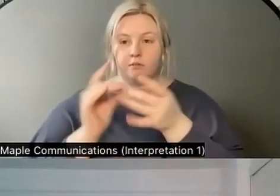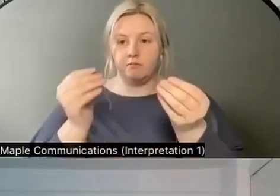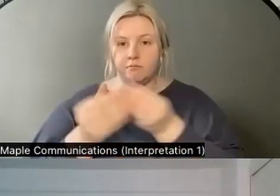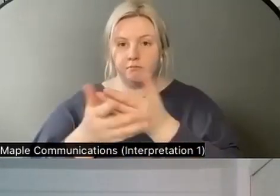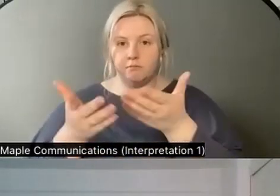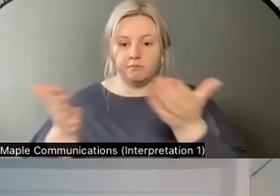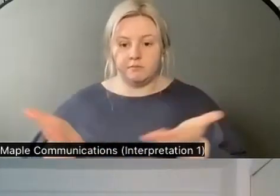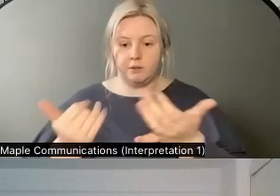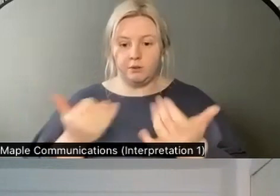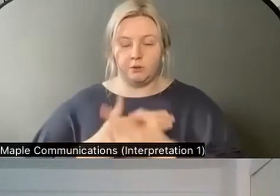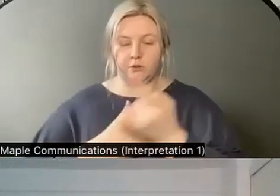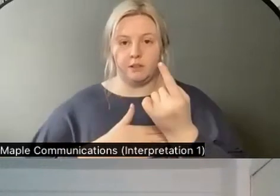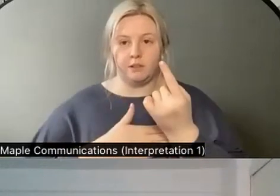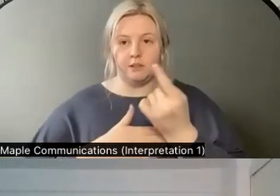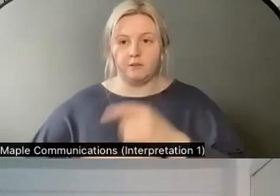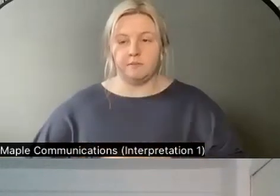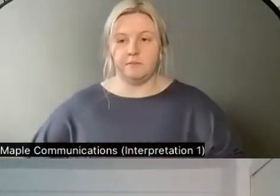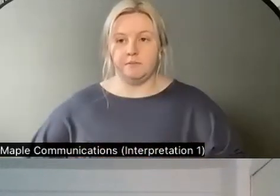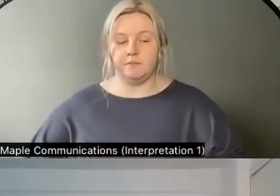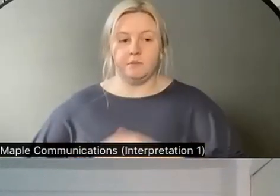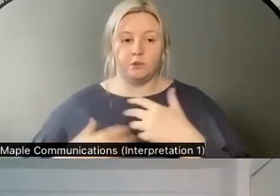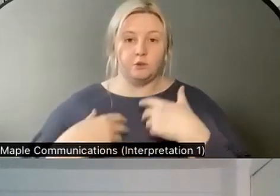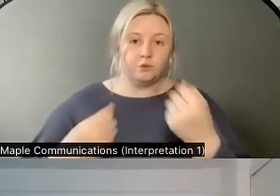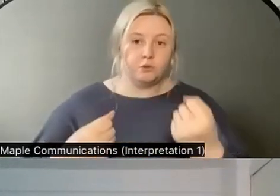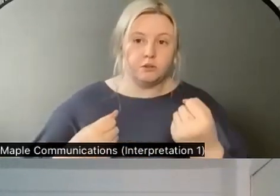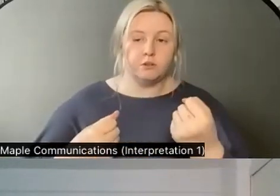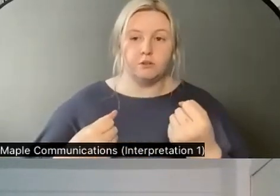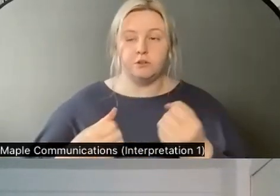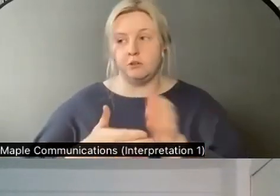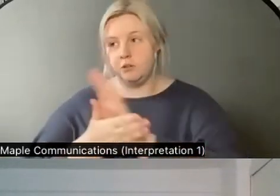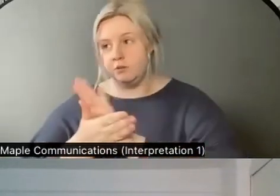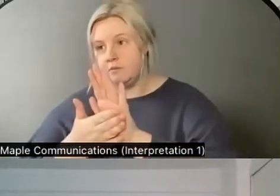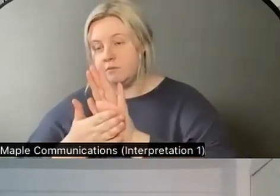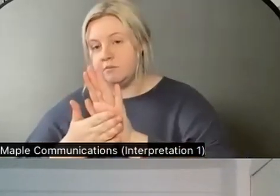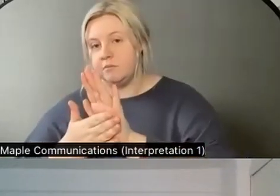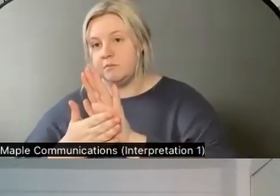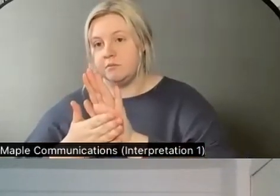space, courage and generosity, and the fight.